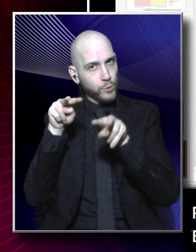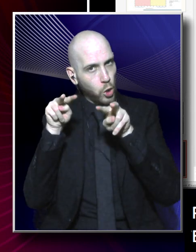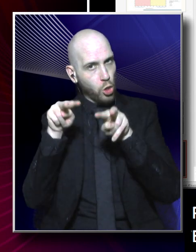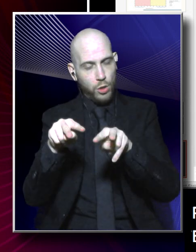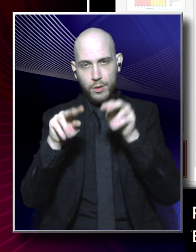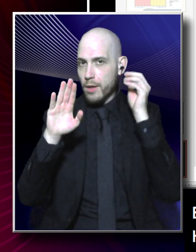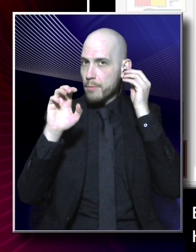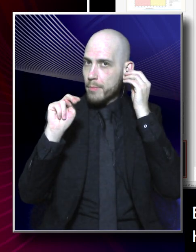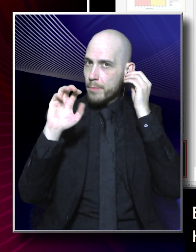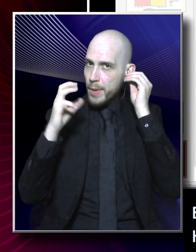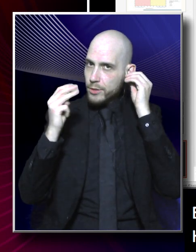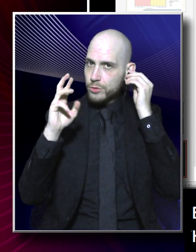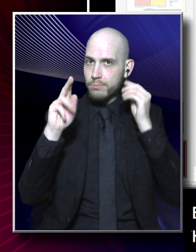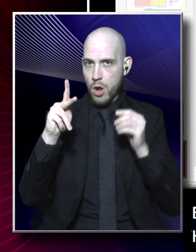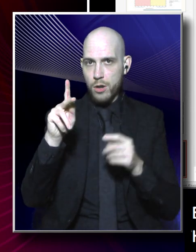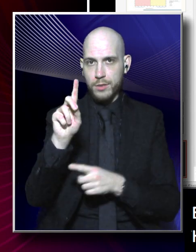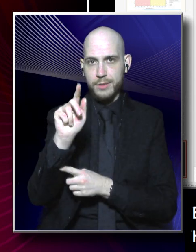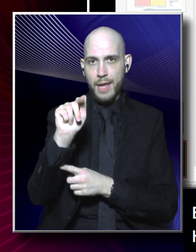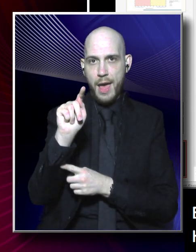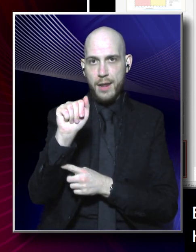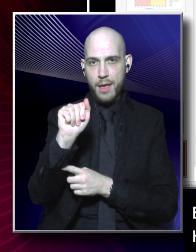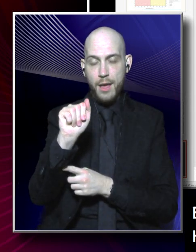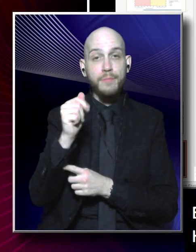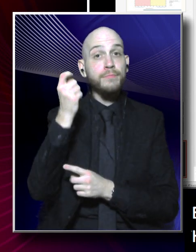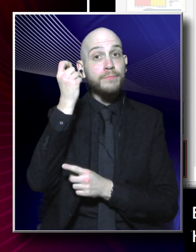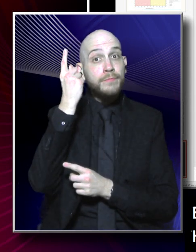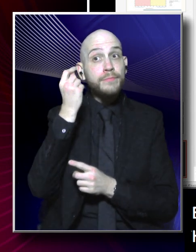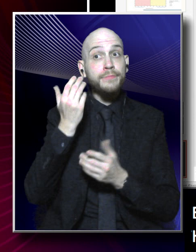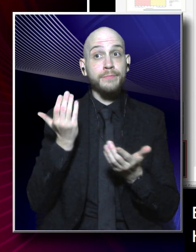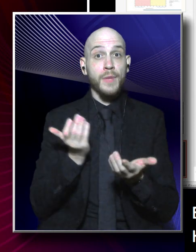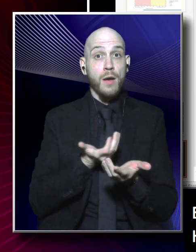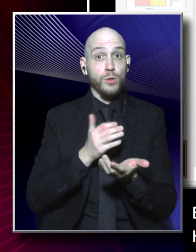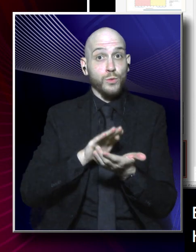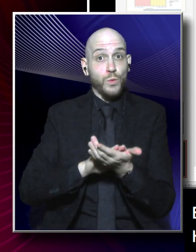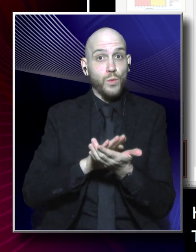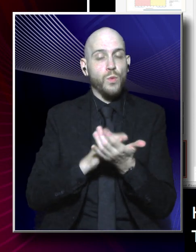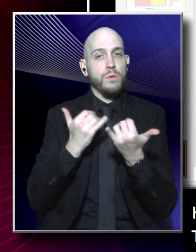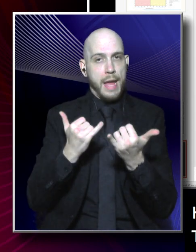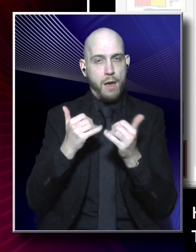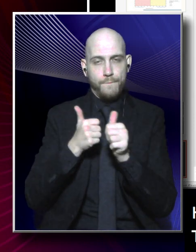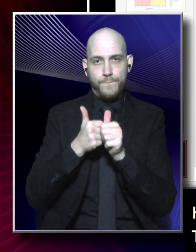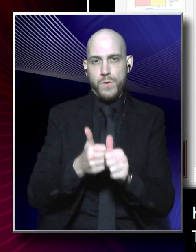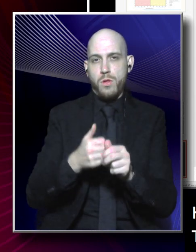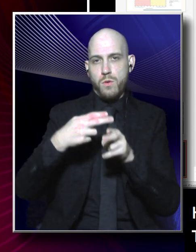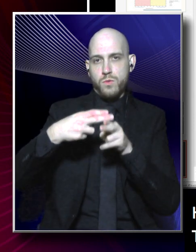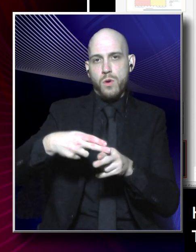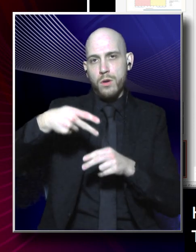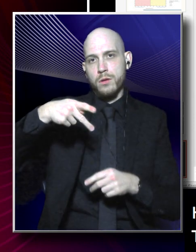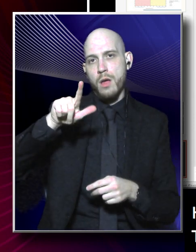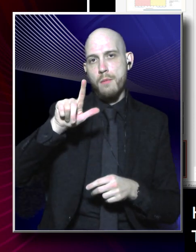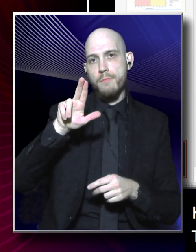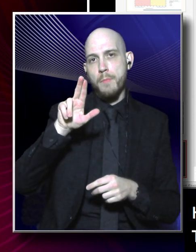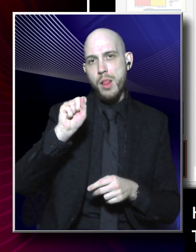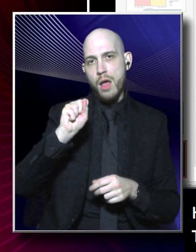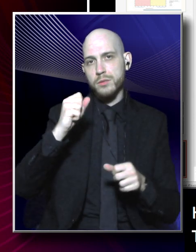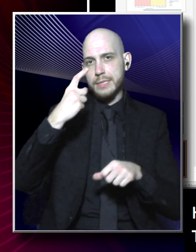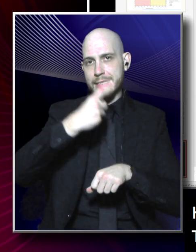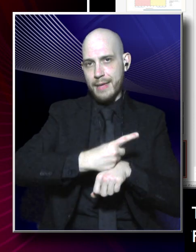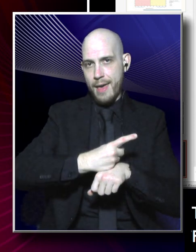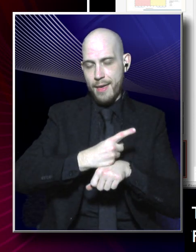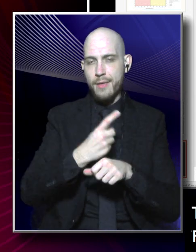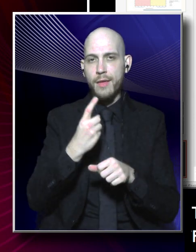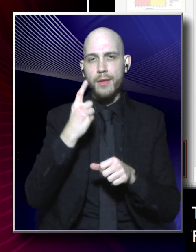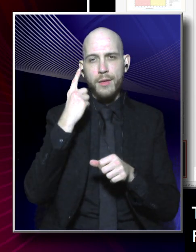implemented the plus days, where it's a different type of instruction going on in those days, and a time for teachers to